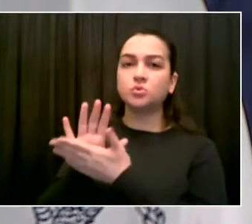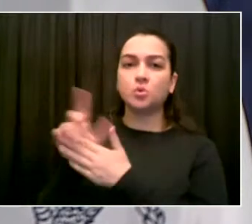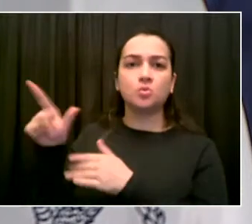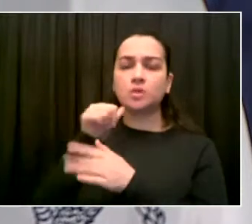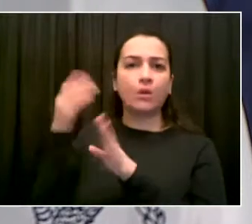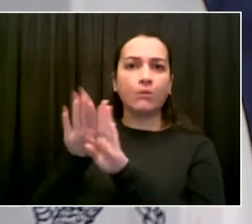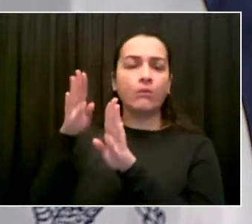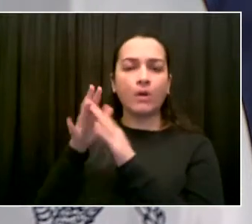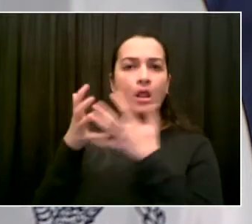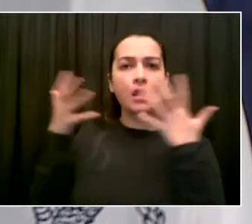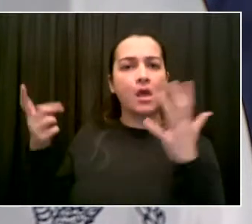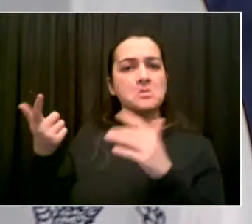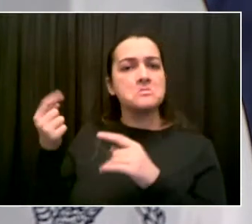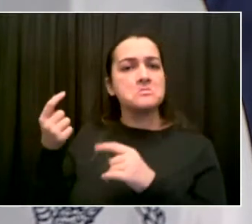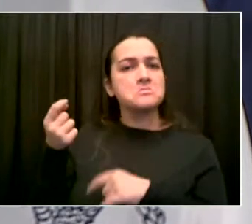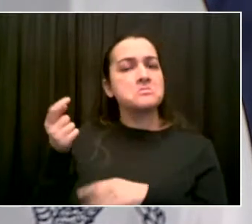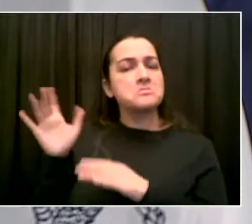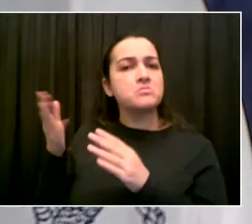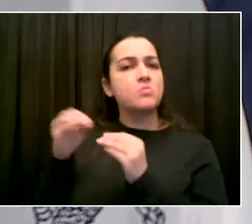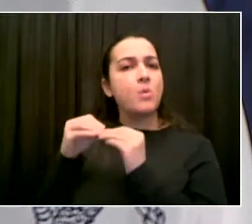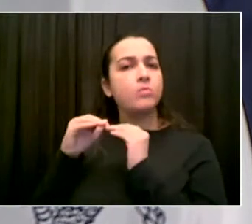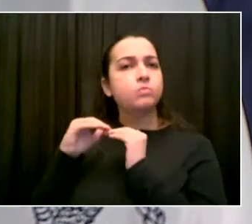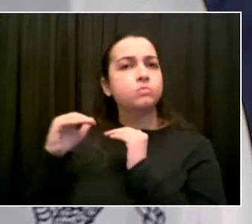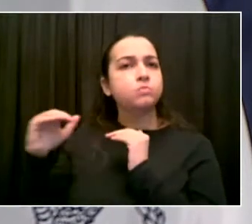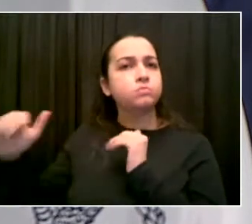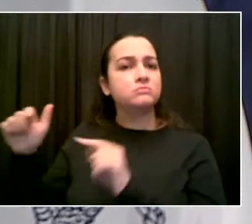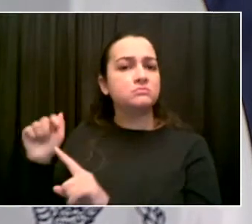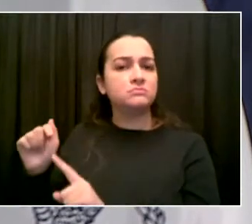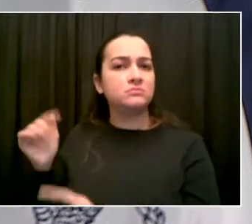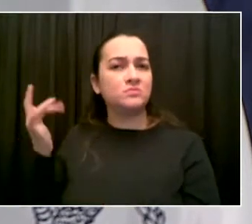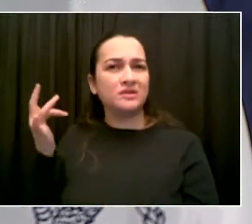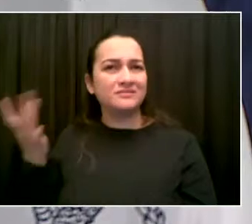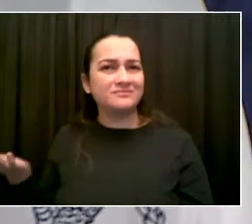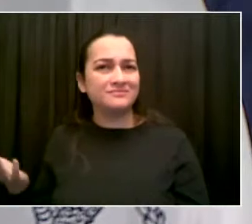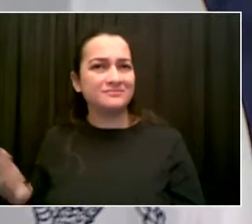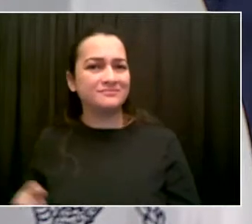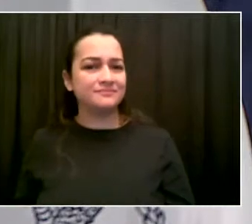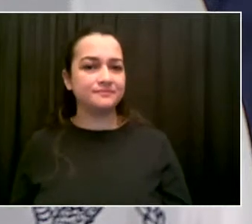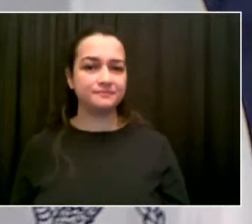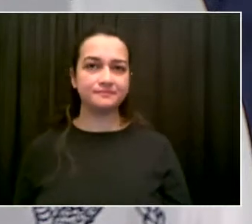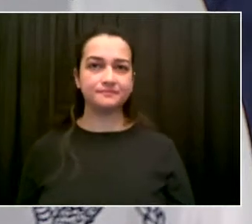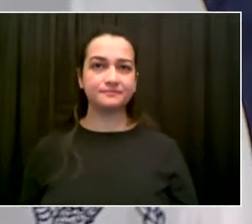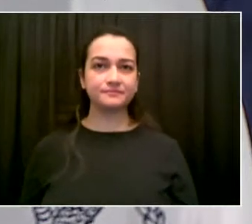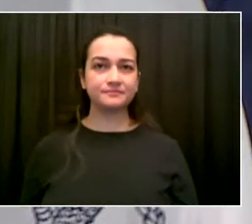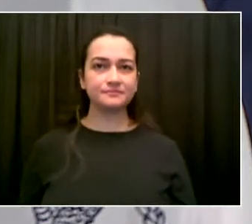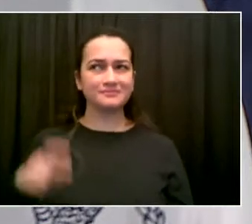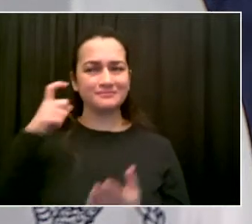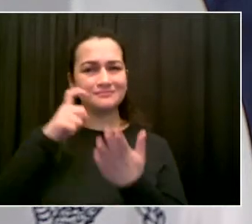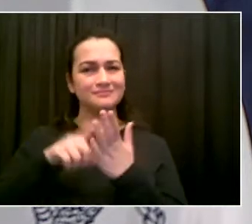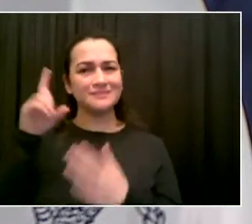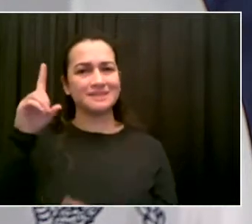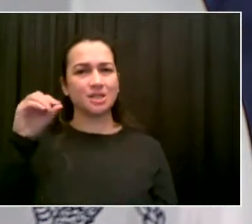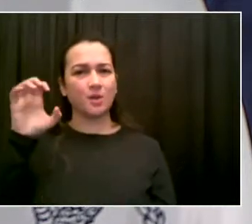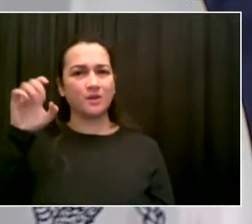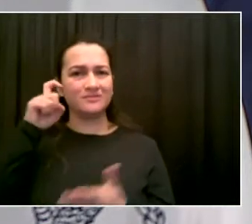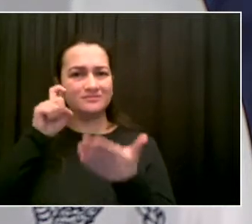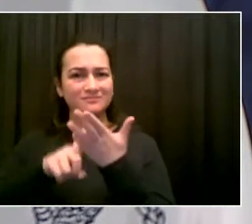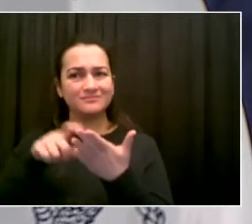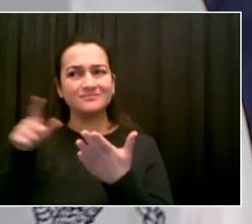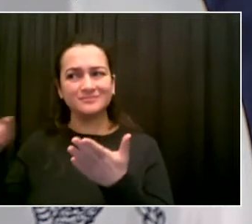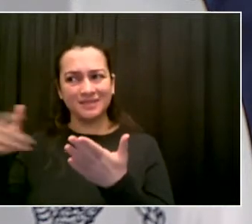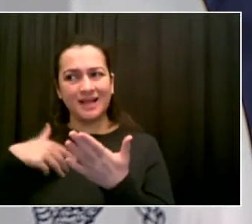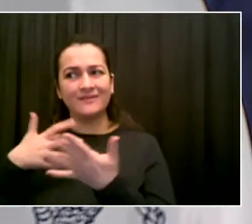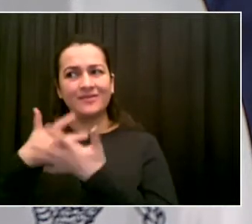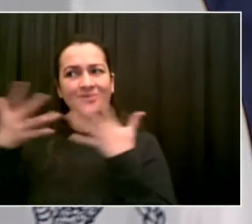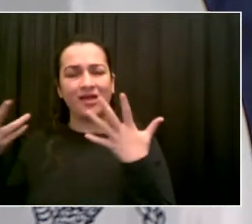what happened to the parents in those areas? Well, let me just start and say, I'll turn to the chancellor. Yes, of course. I mean, this is what the Situation Room's